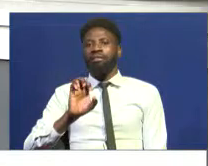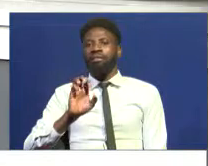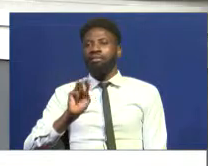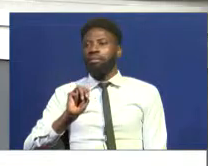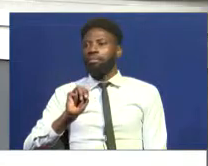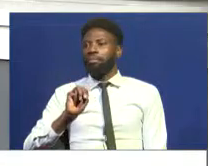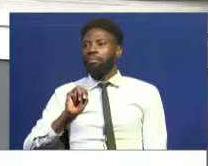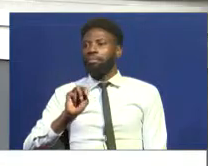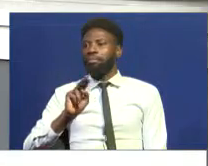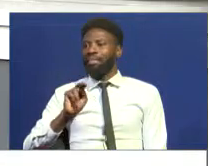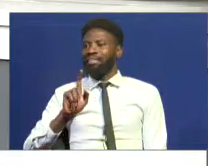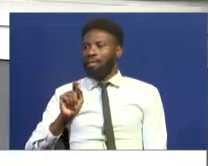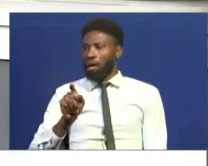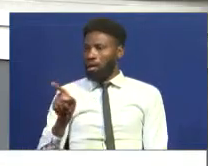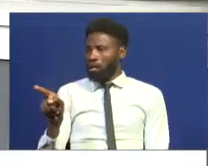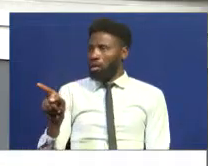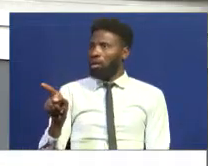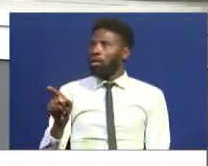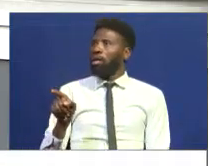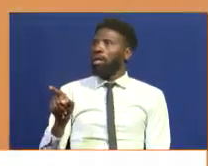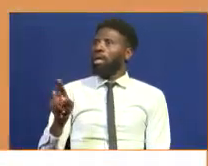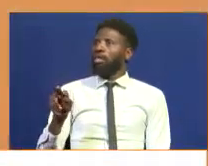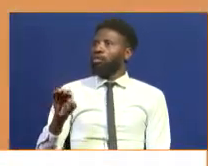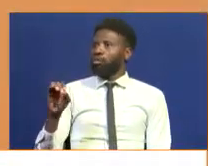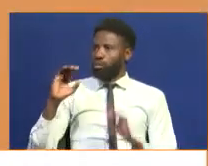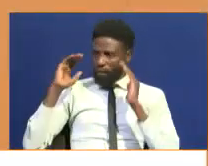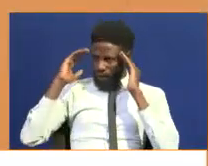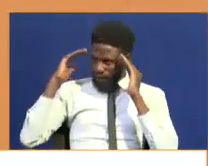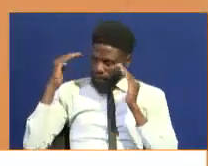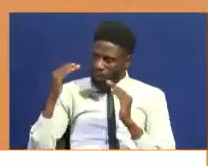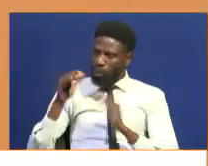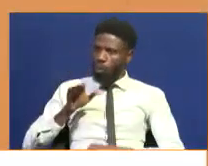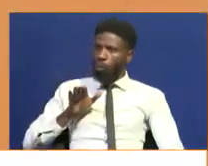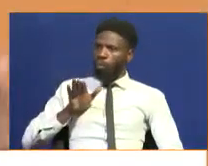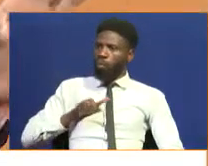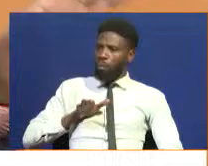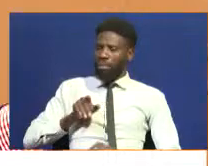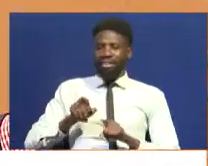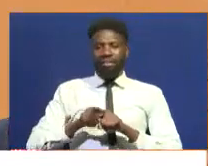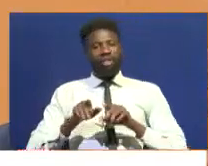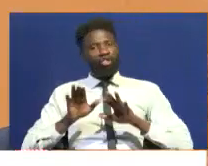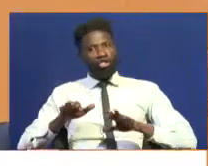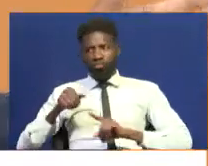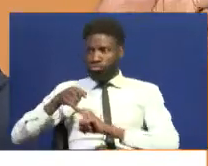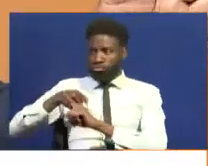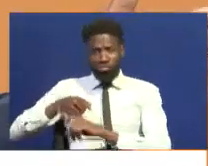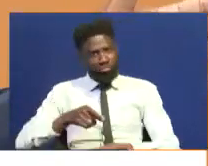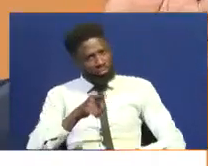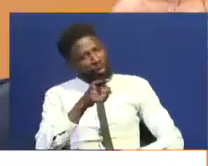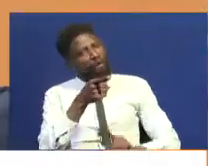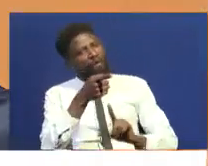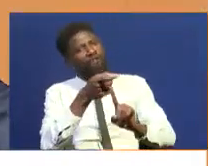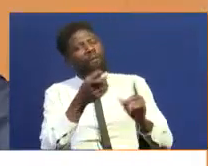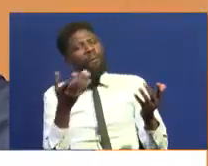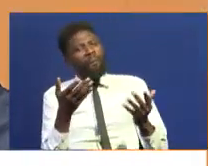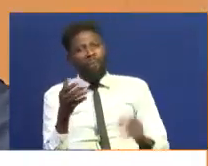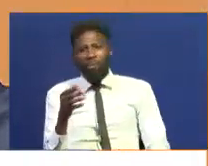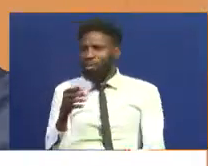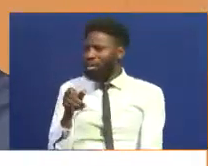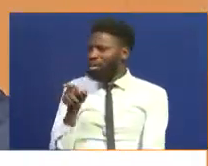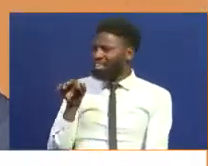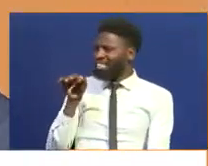NGO that deals with championing the welfare of women and children. You're from Zimbabwe, and